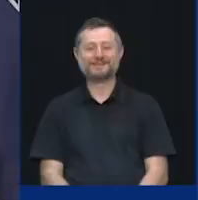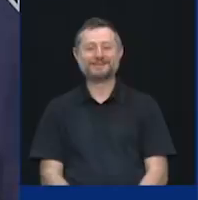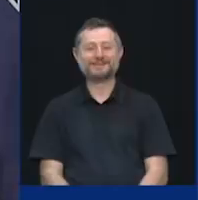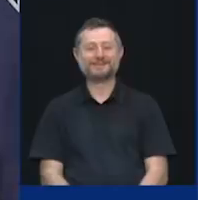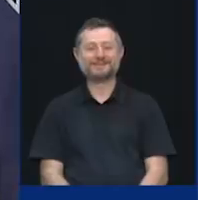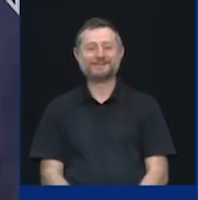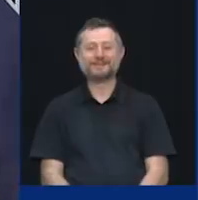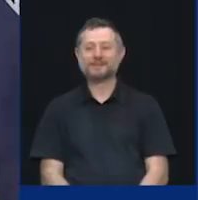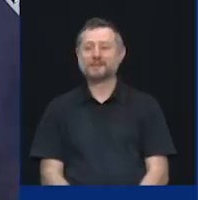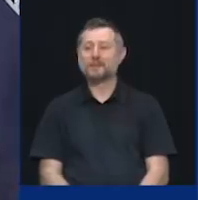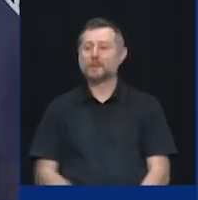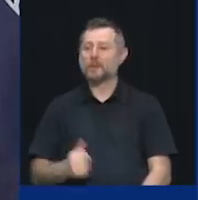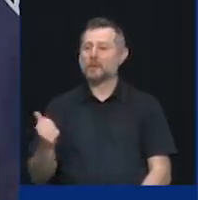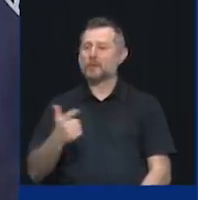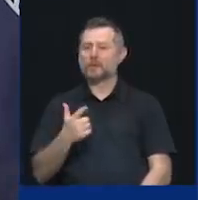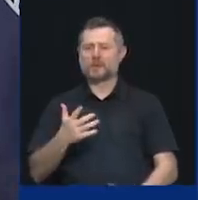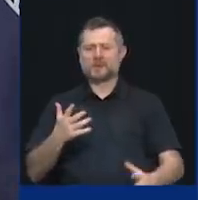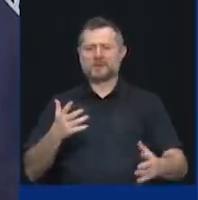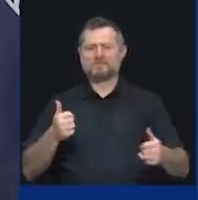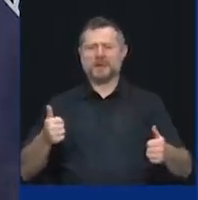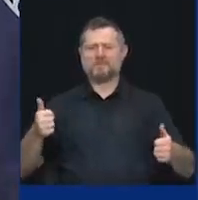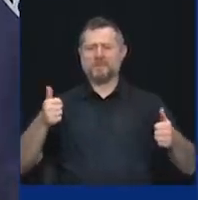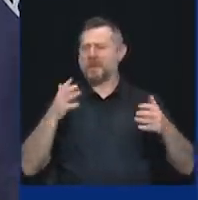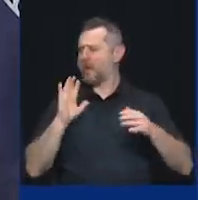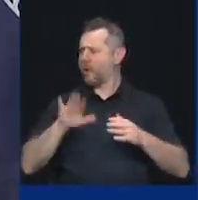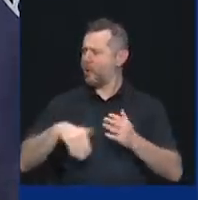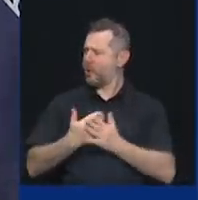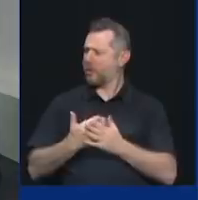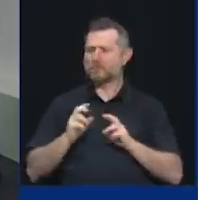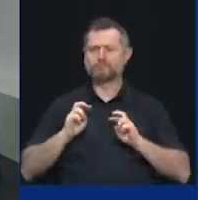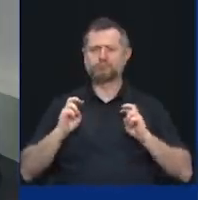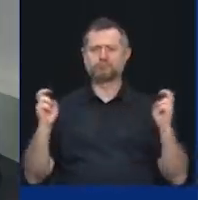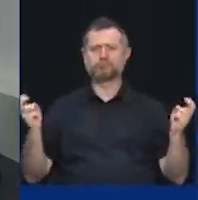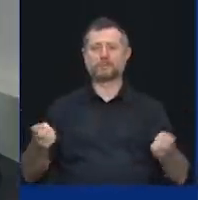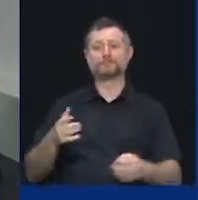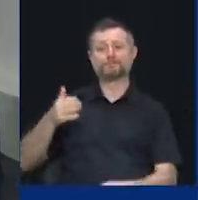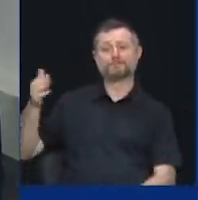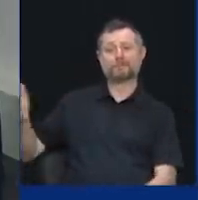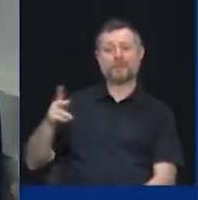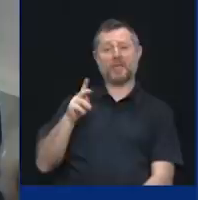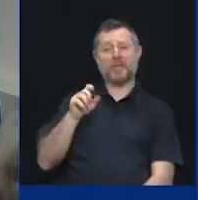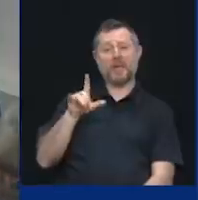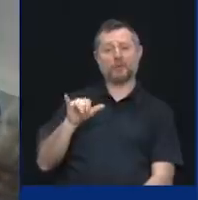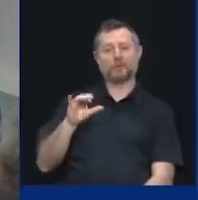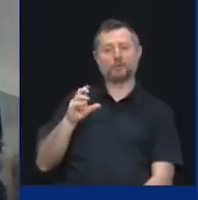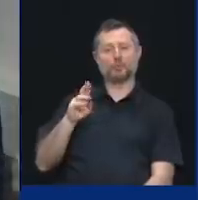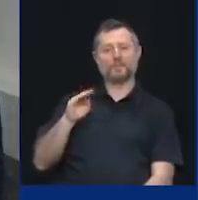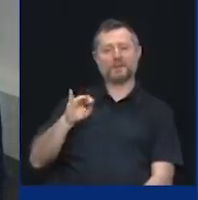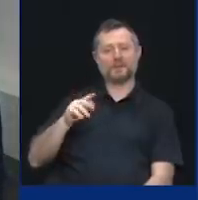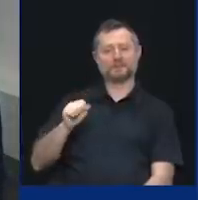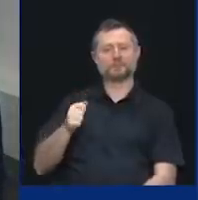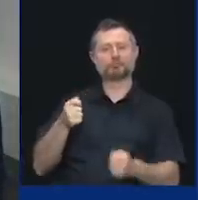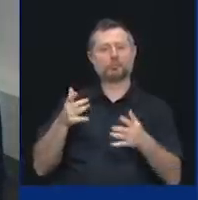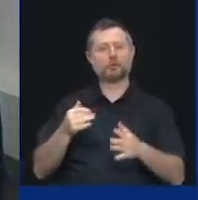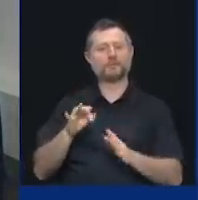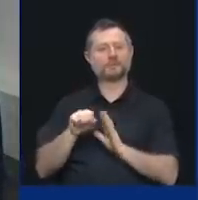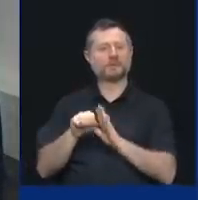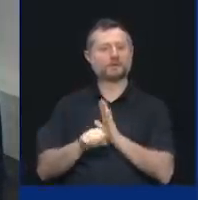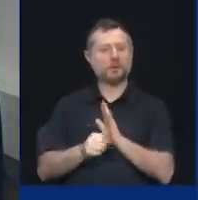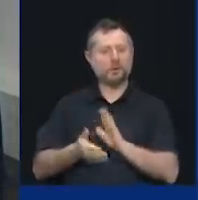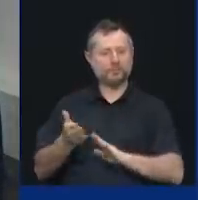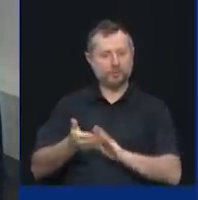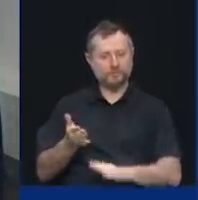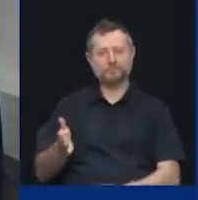all the big shots here today. On my far right, Kelly Cummings, Director of State Operations. My immediate right, Melissa DeRosa, Secretary